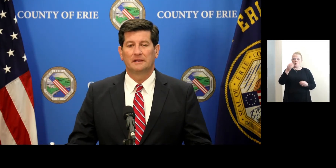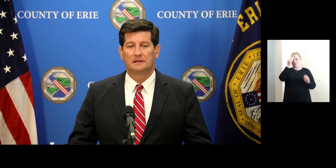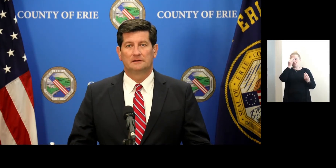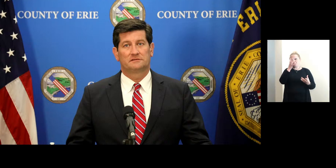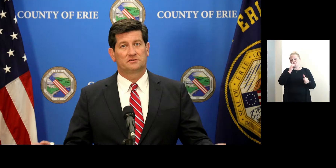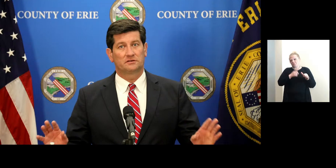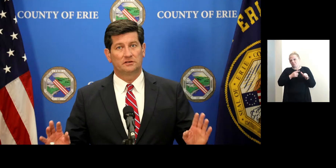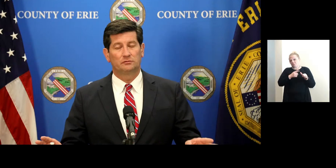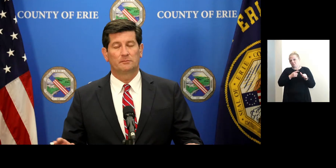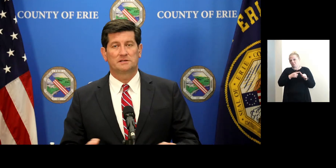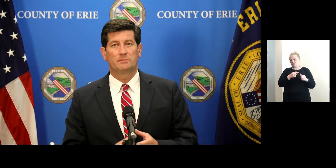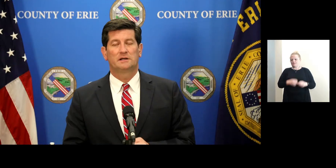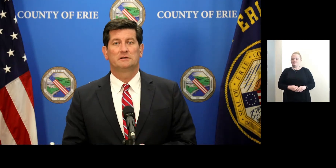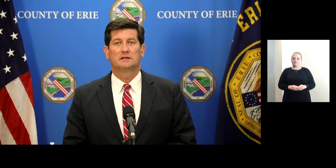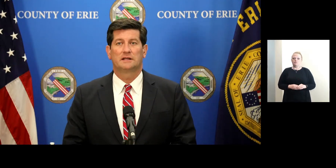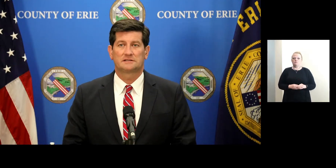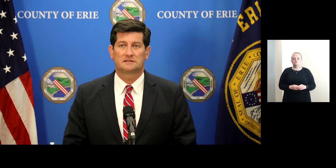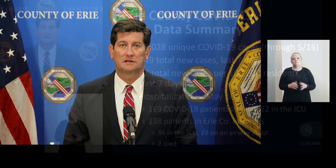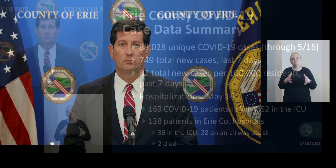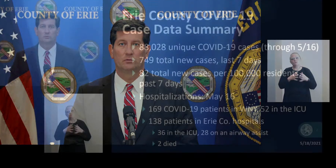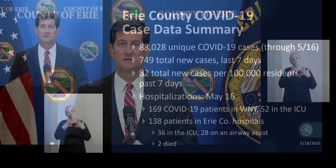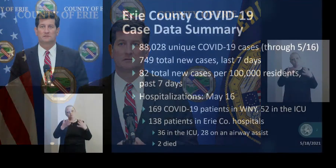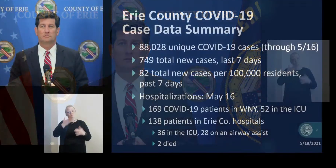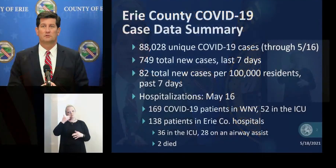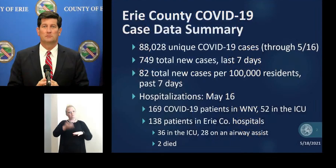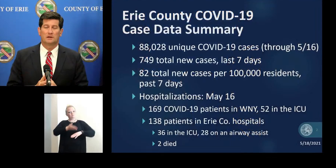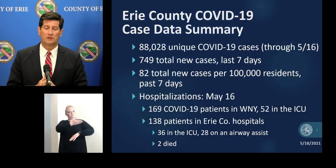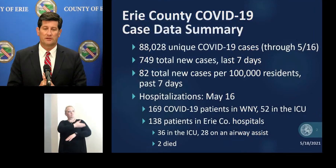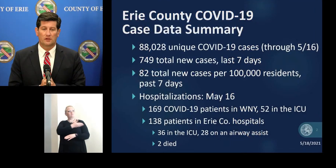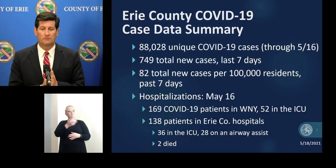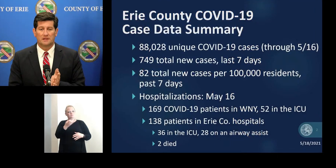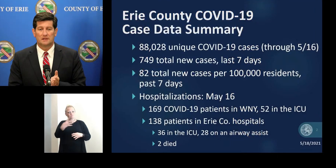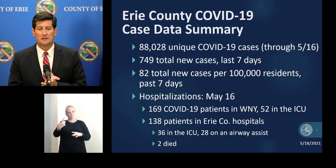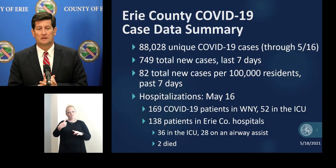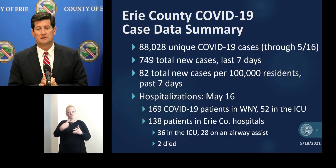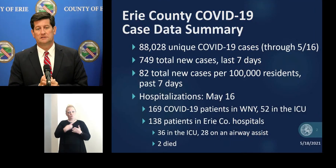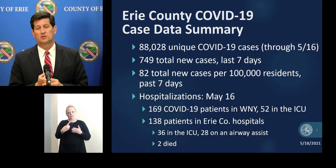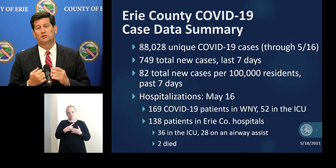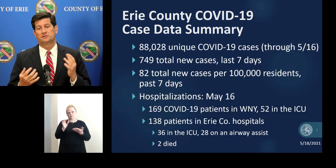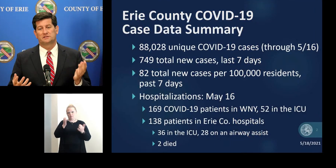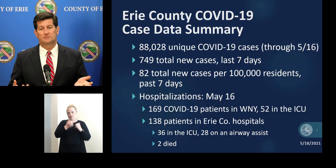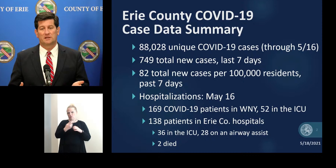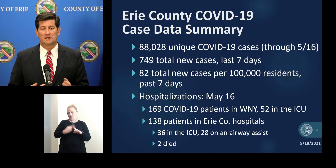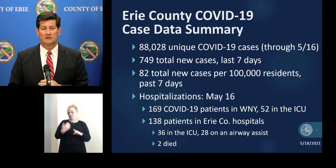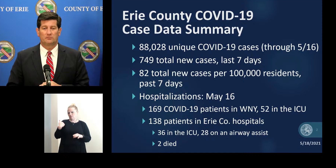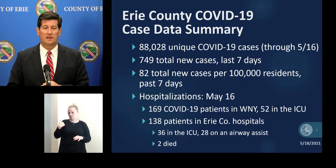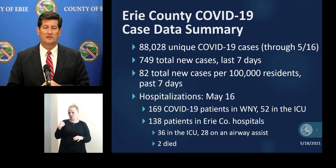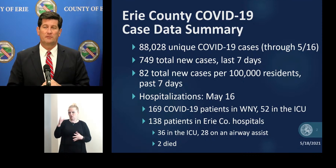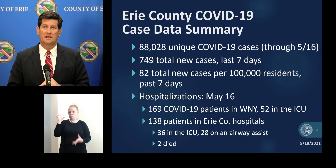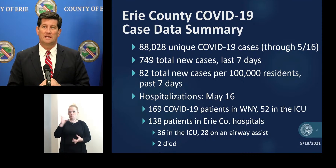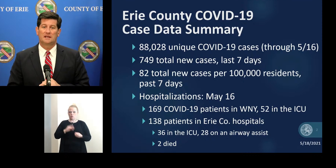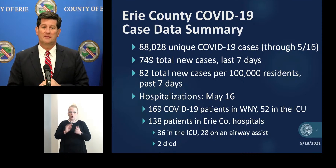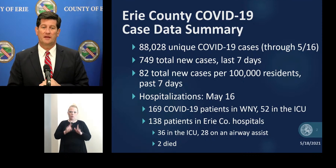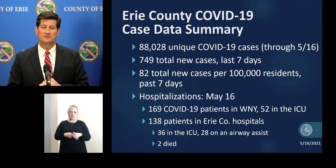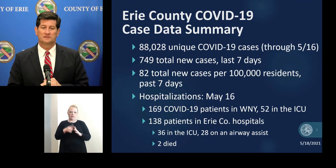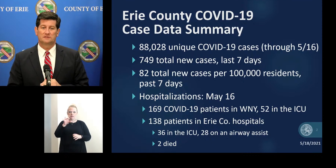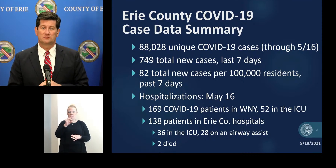COVID. Certainly doing much better in the last couple of weeks than we were about a month ago. In total, since the beginning of the